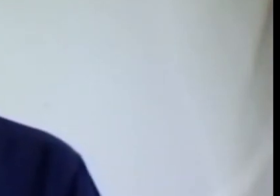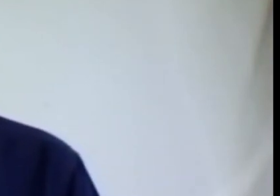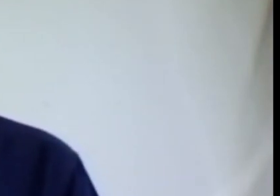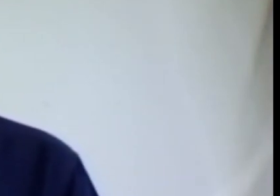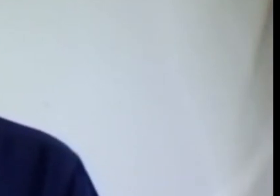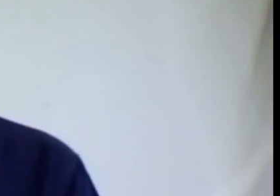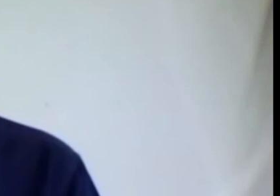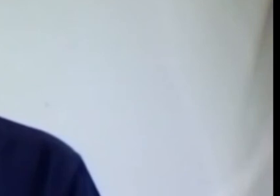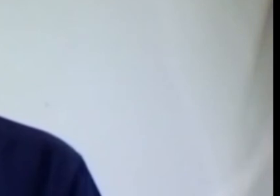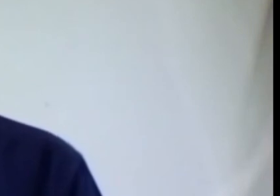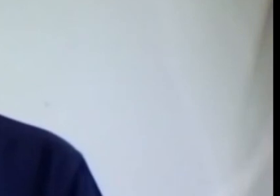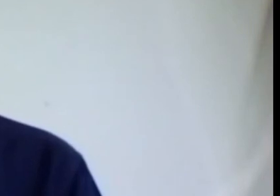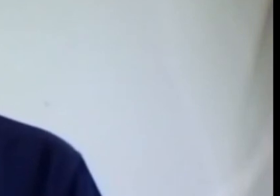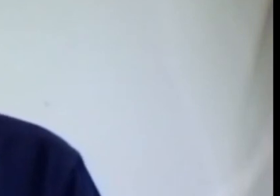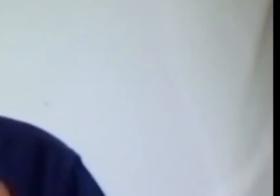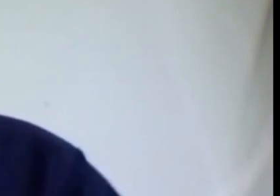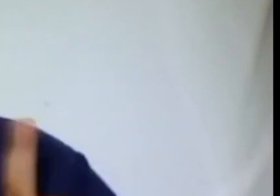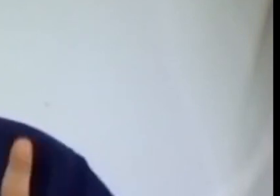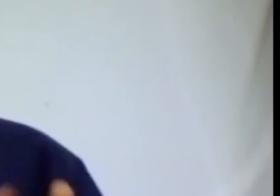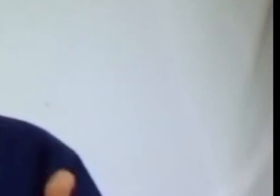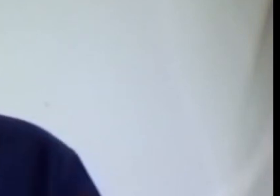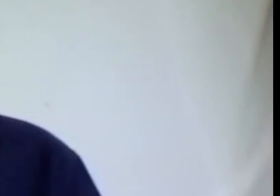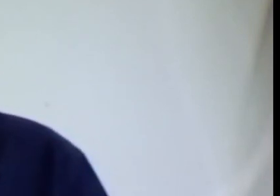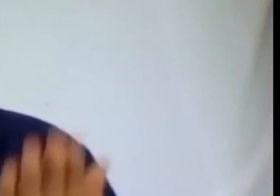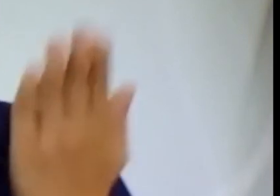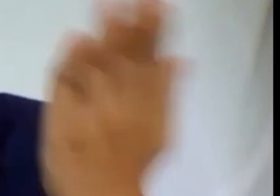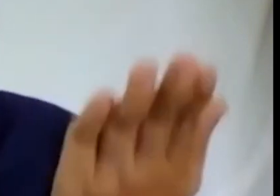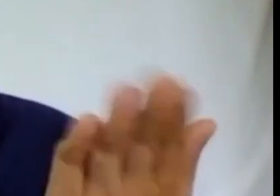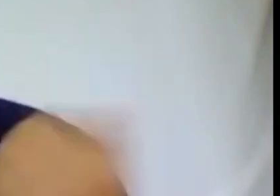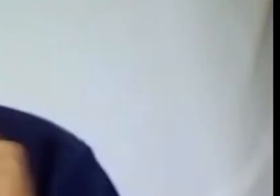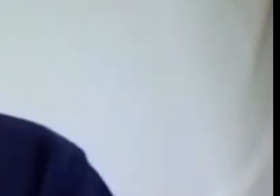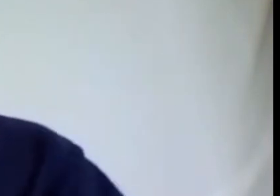But I'm just offering advice on how you can improve.